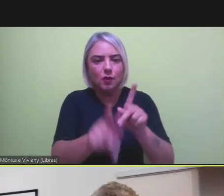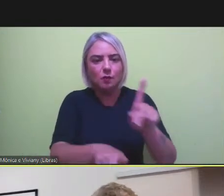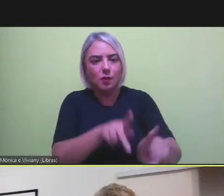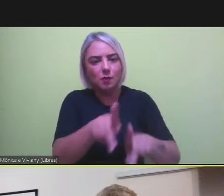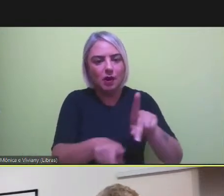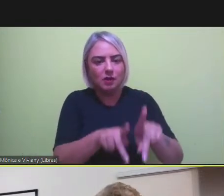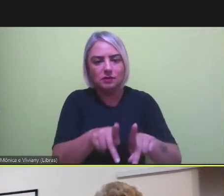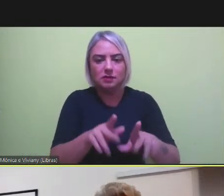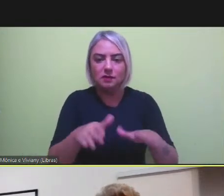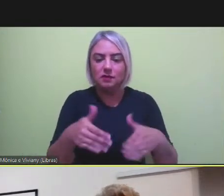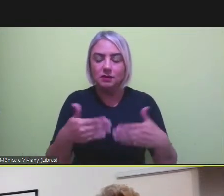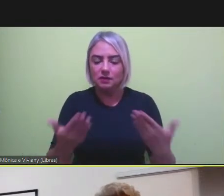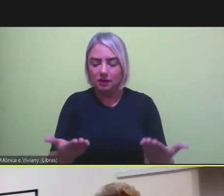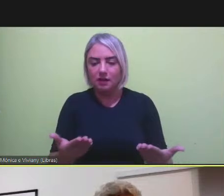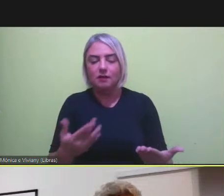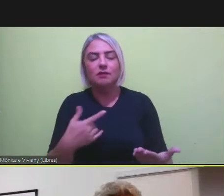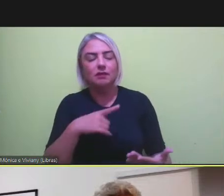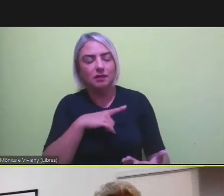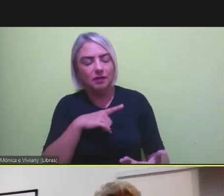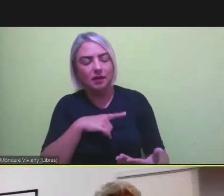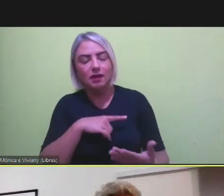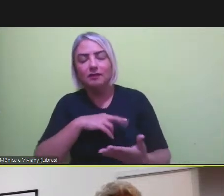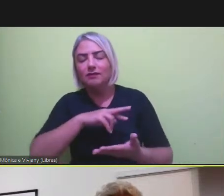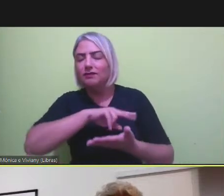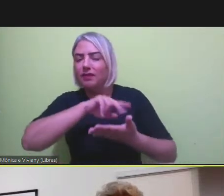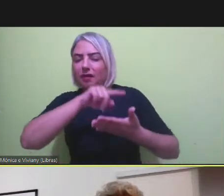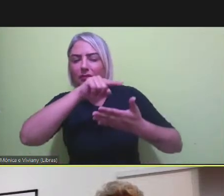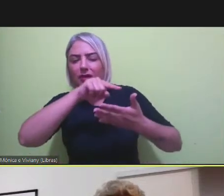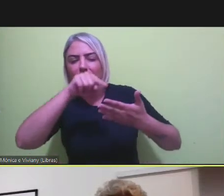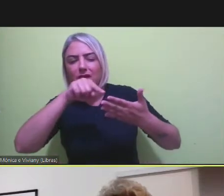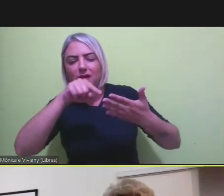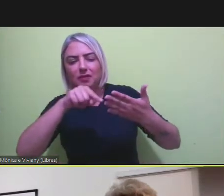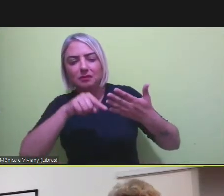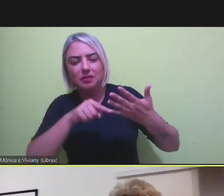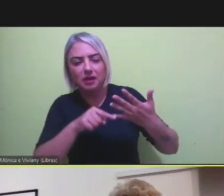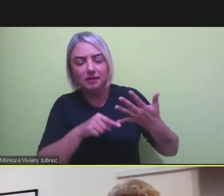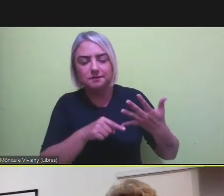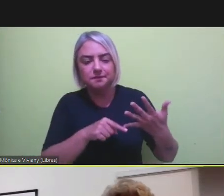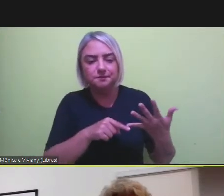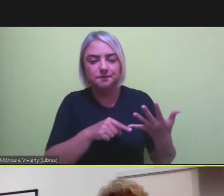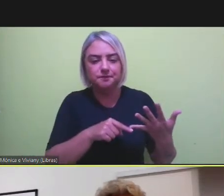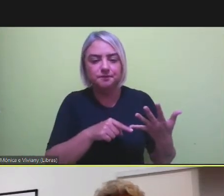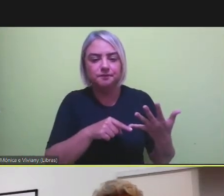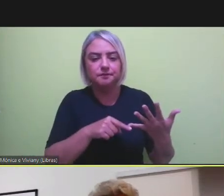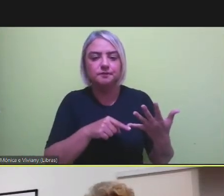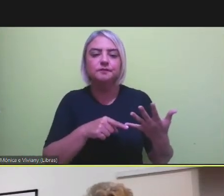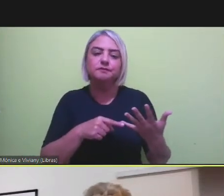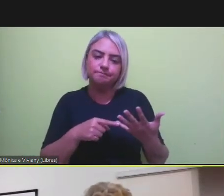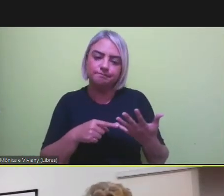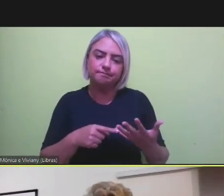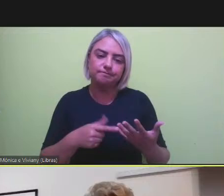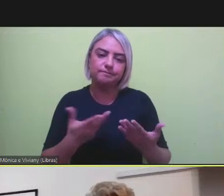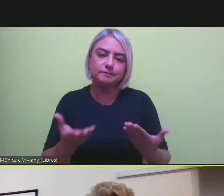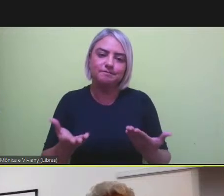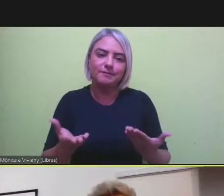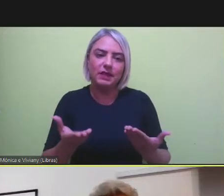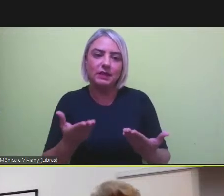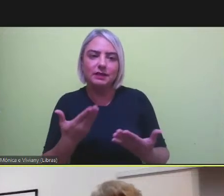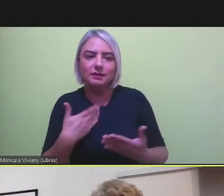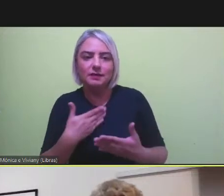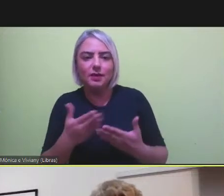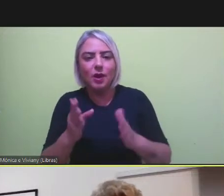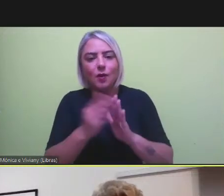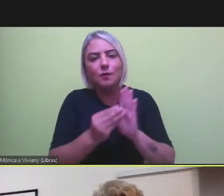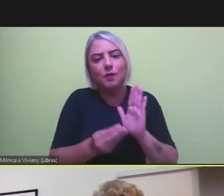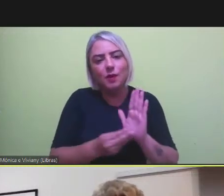the population. So there are many elements which put in check,